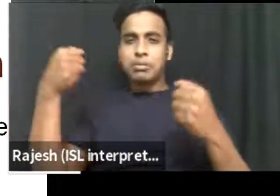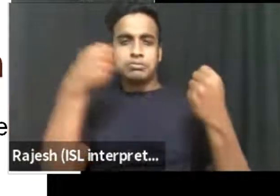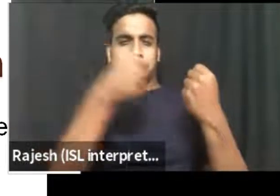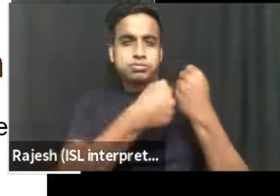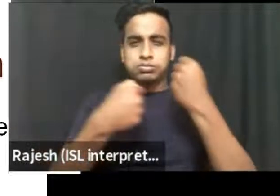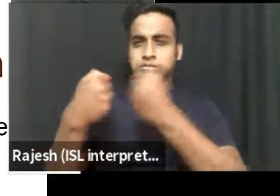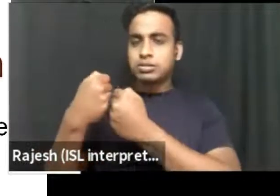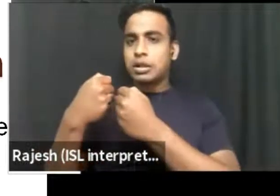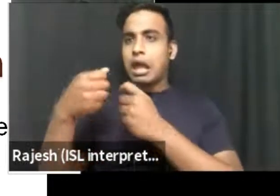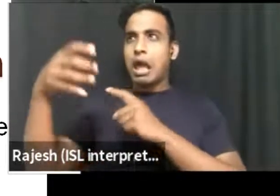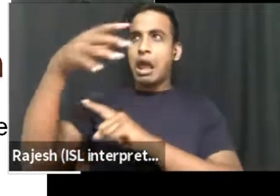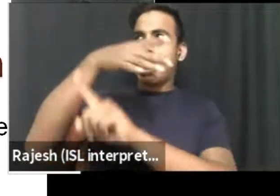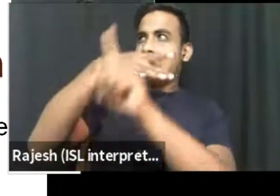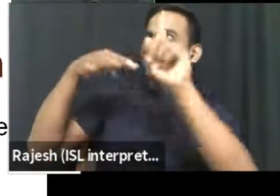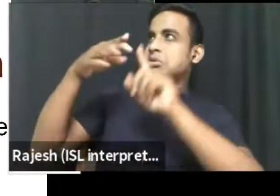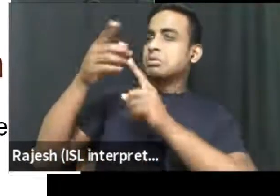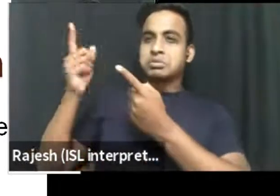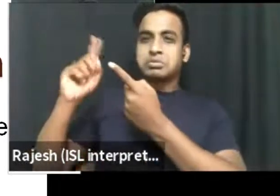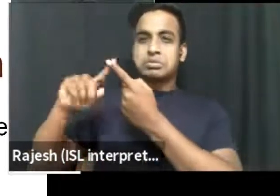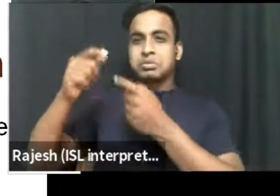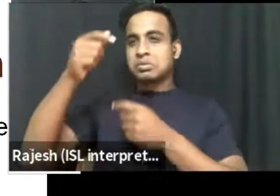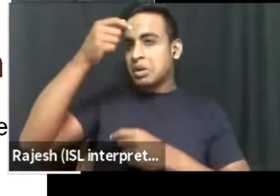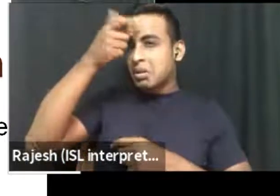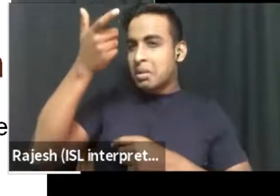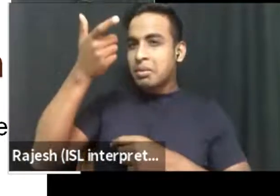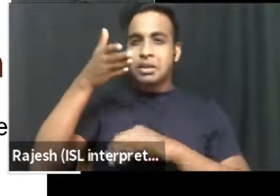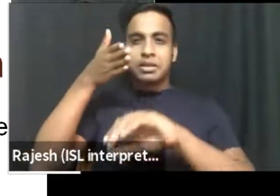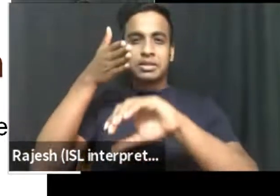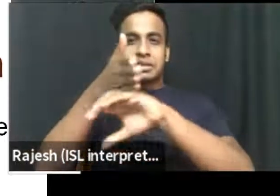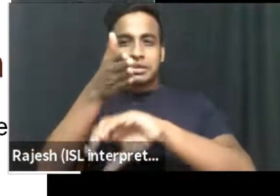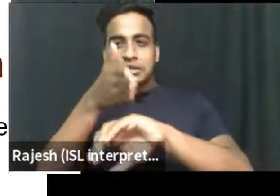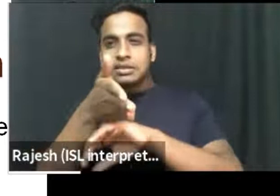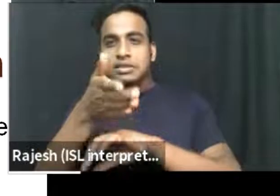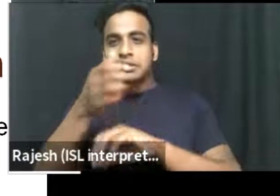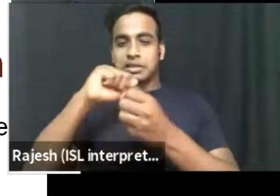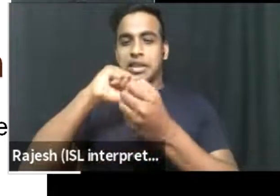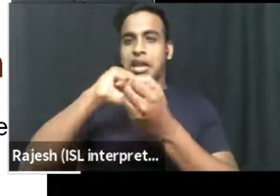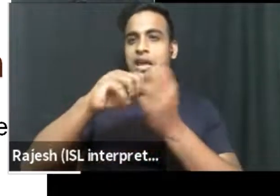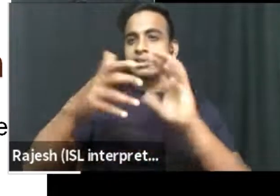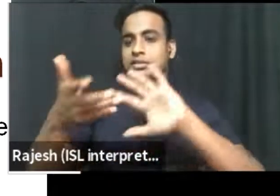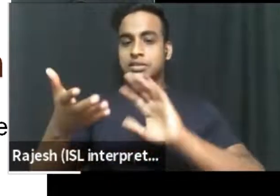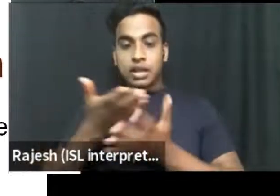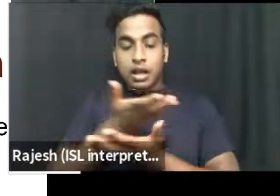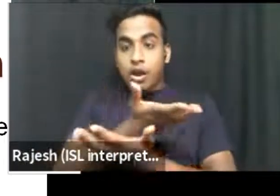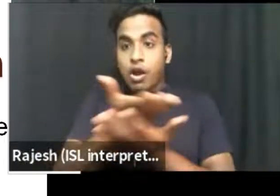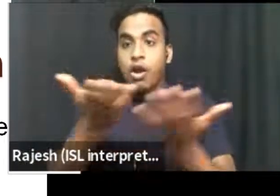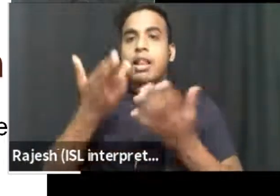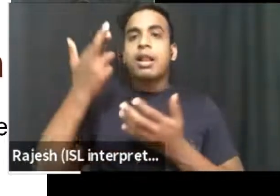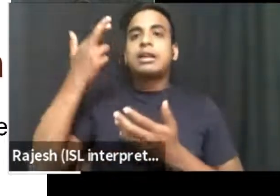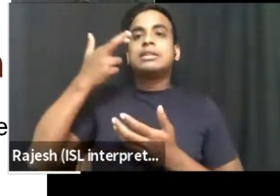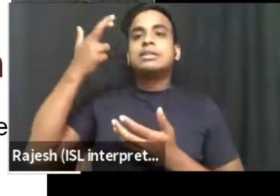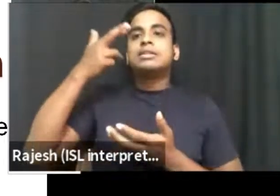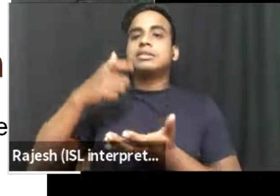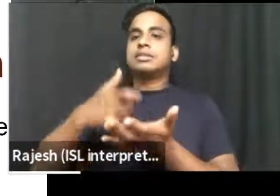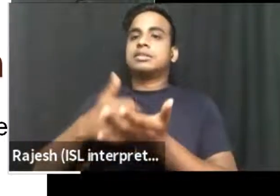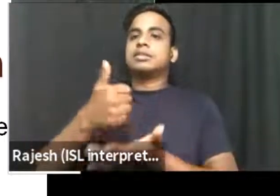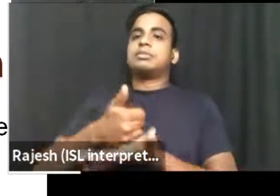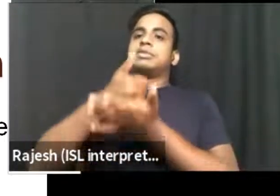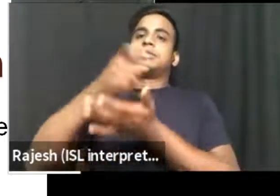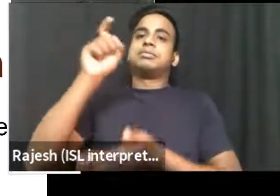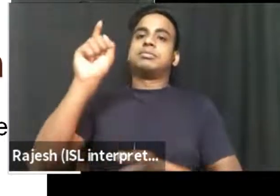accidents, all that are linked to people's need for rehabilitation. So it